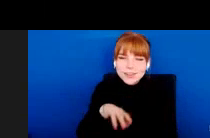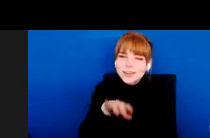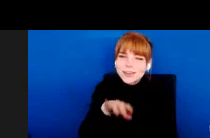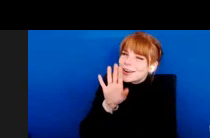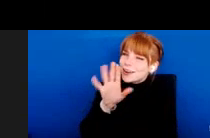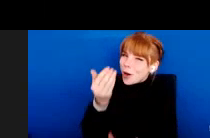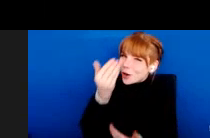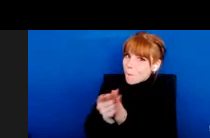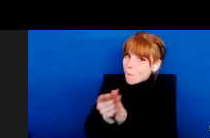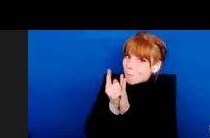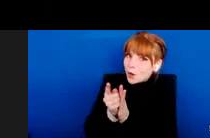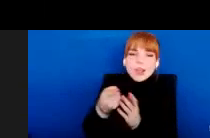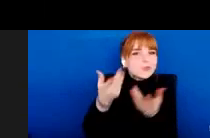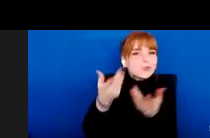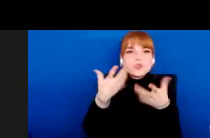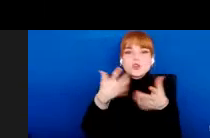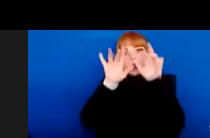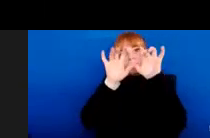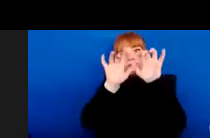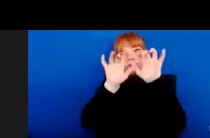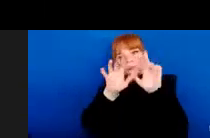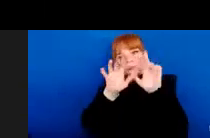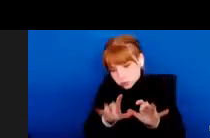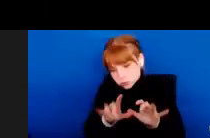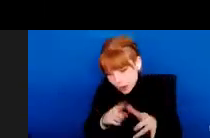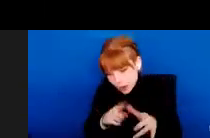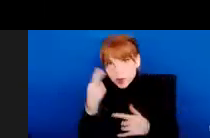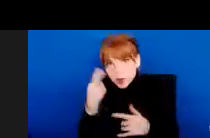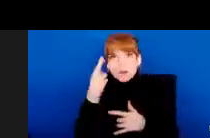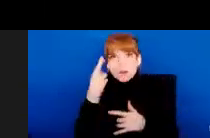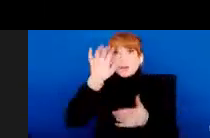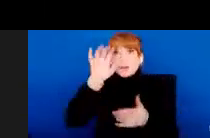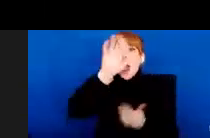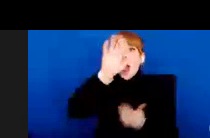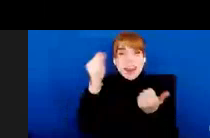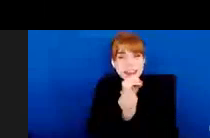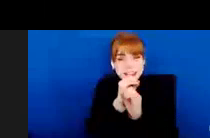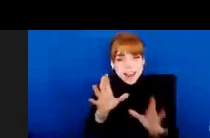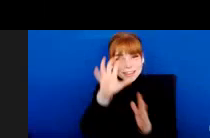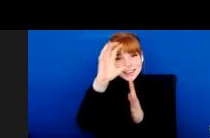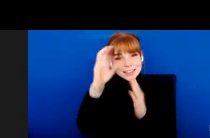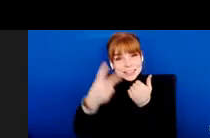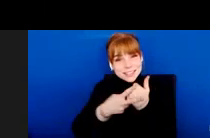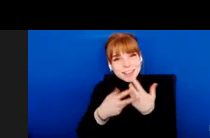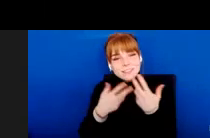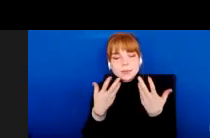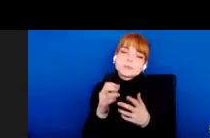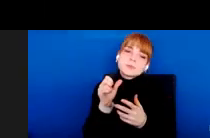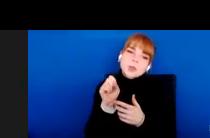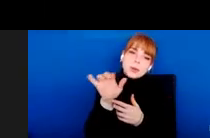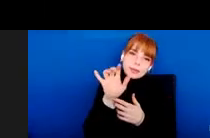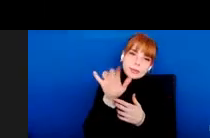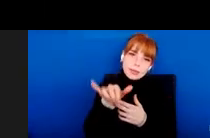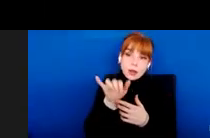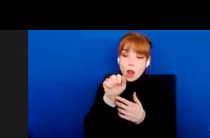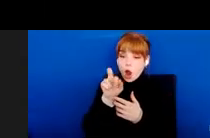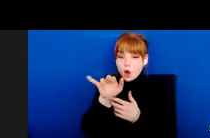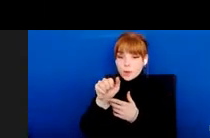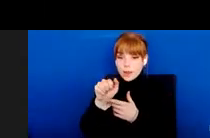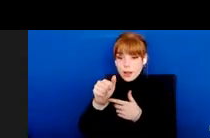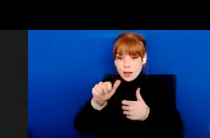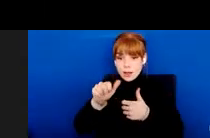away. You don't want to just keep typing and find out later on. Something like that. If you give that ARIA Live of assertive or